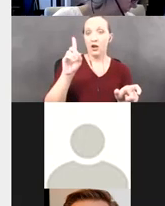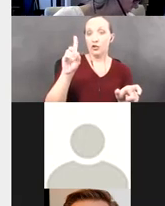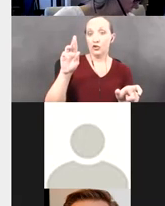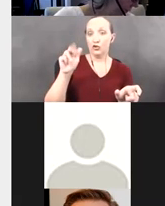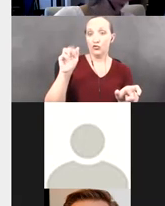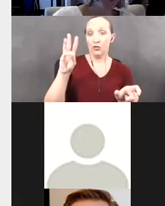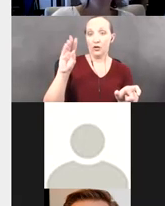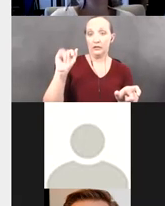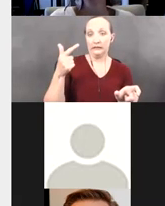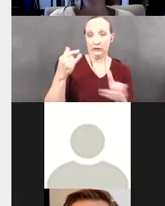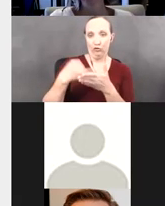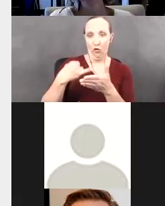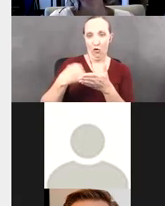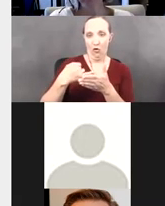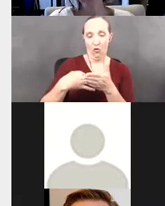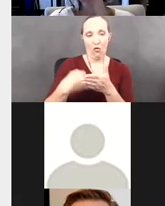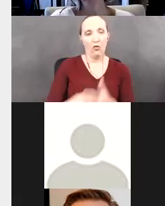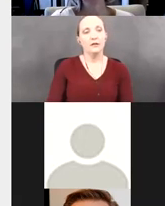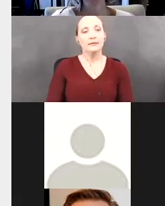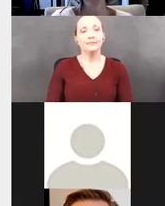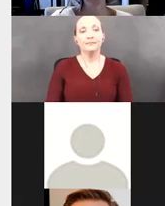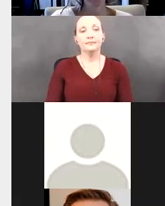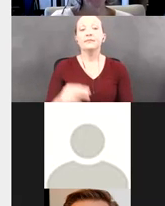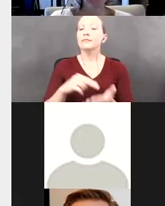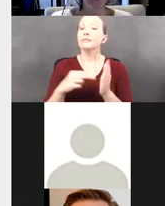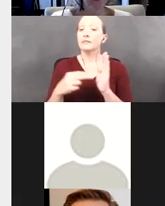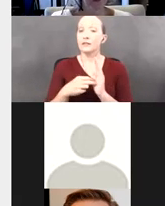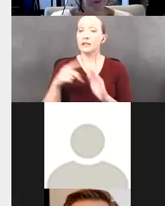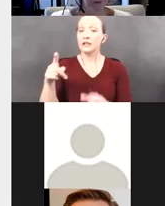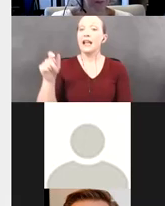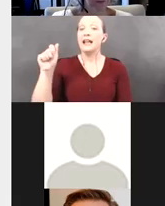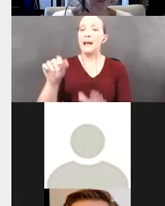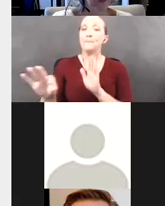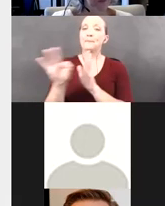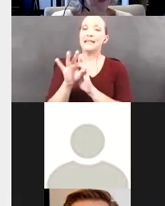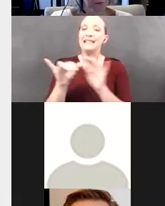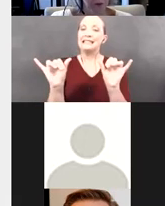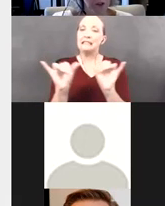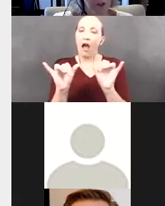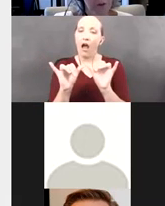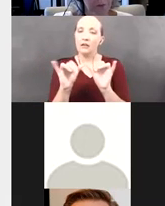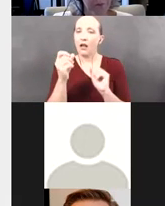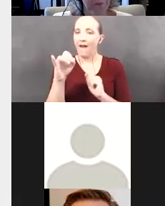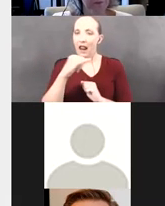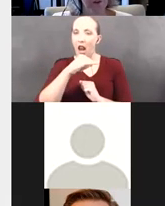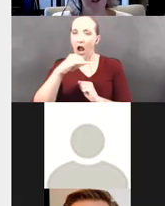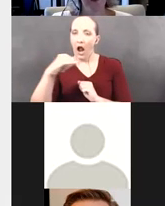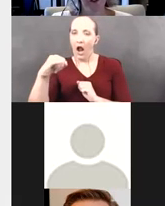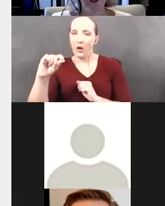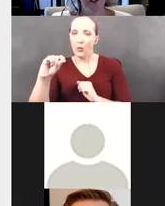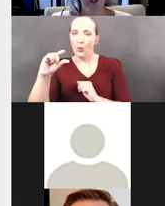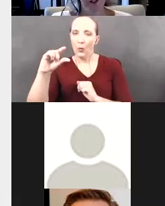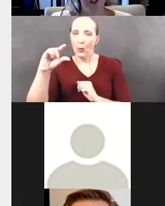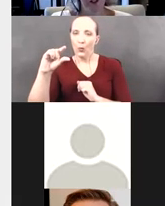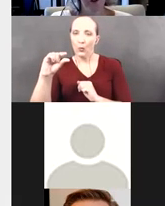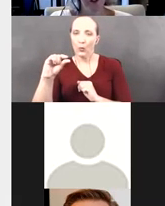mano izquierda. From here, your Y aquí, child can select the su hijo puede size of the seleccionar el line tamaño he or de she la wants to línea use que